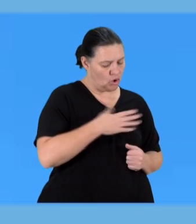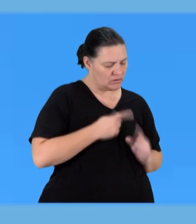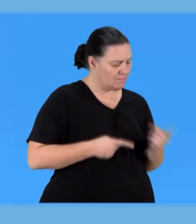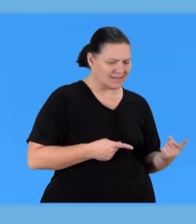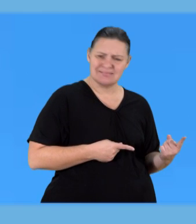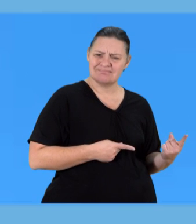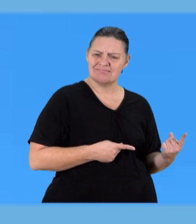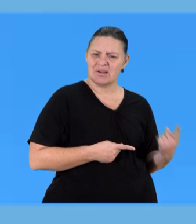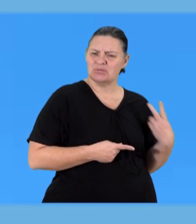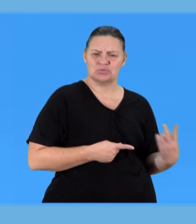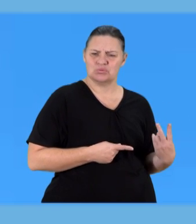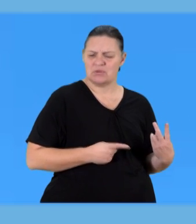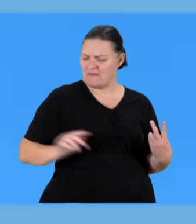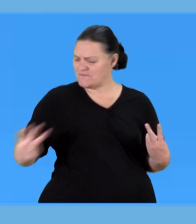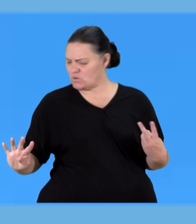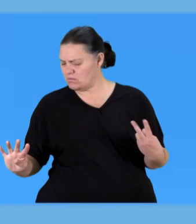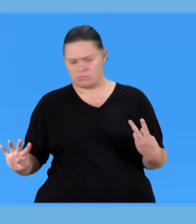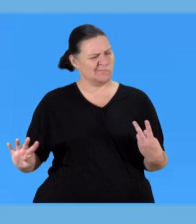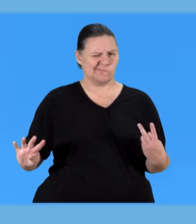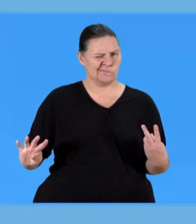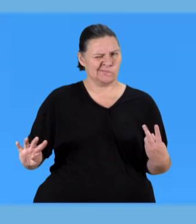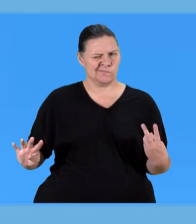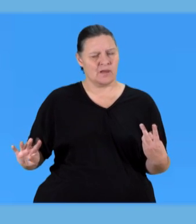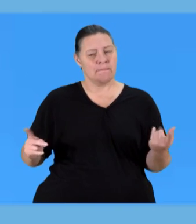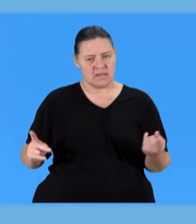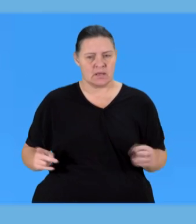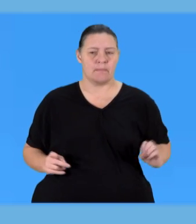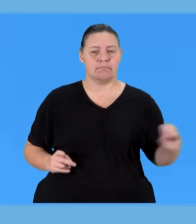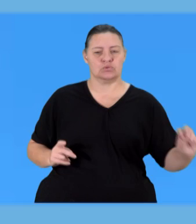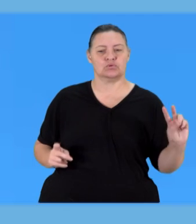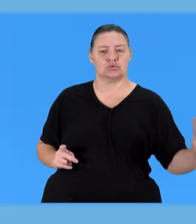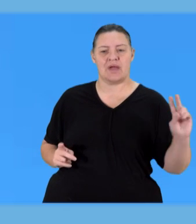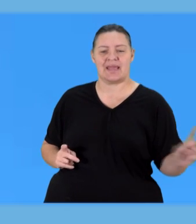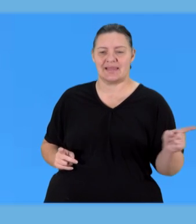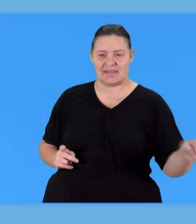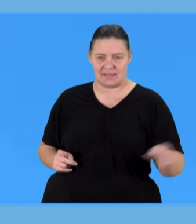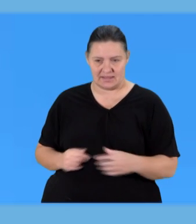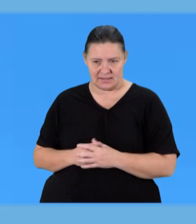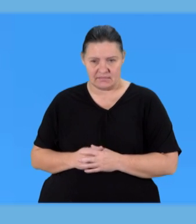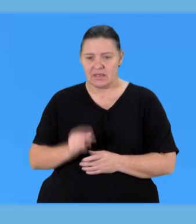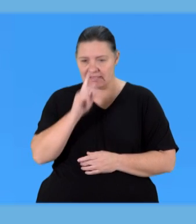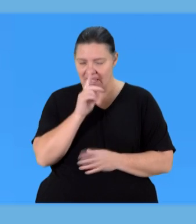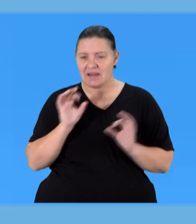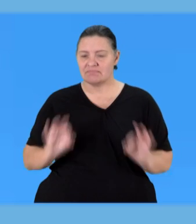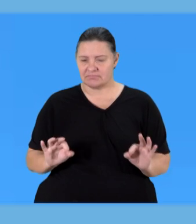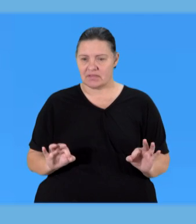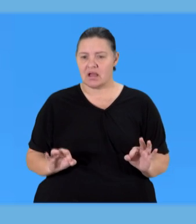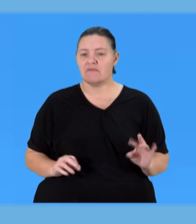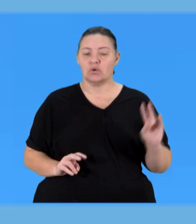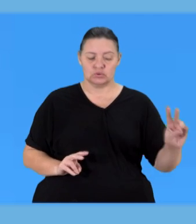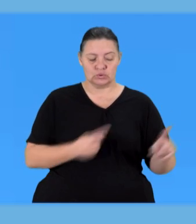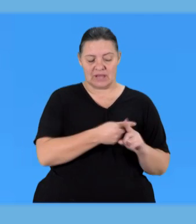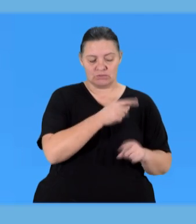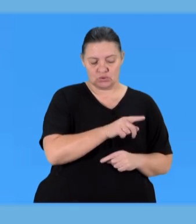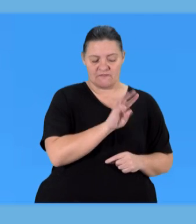side, but the hydrogens, I have 2. So in order to balance the hydrogens, I need to put in a 2 again there. So that you're seeing that when you're multiplying